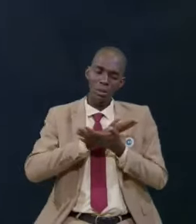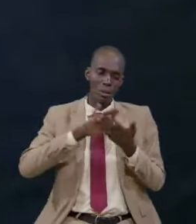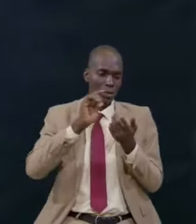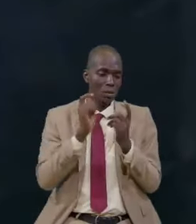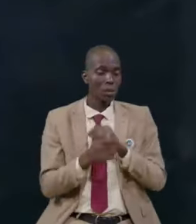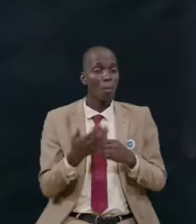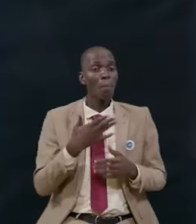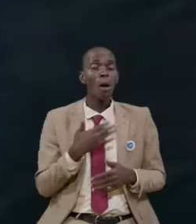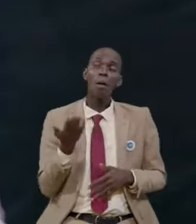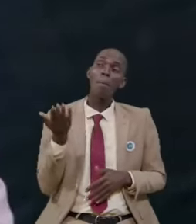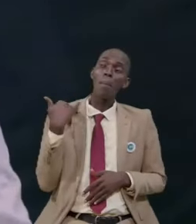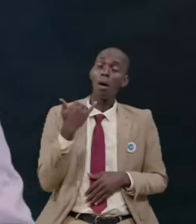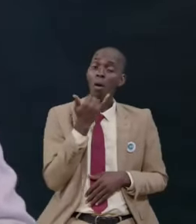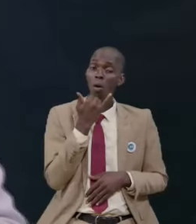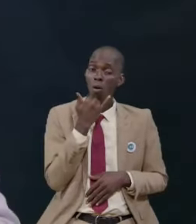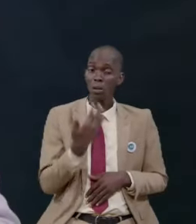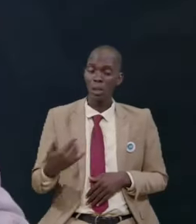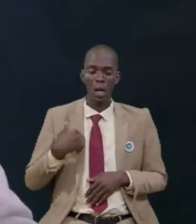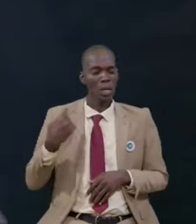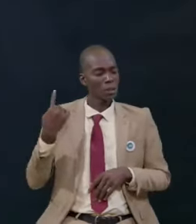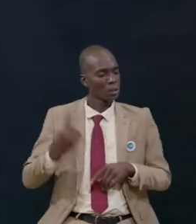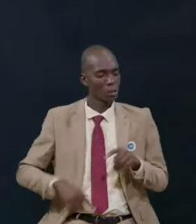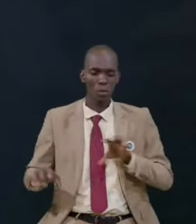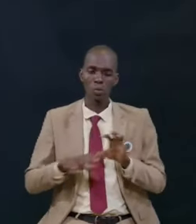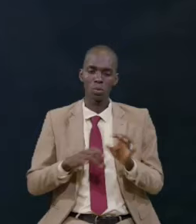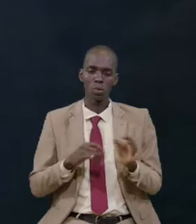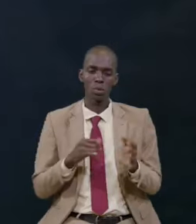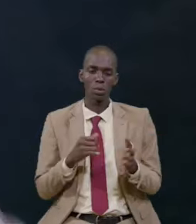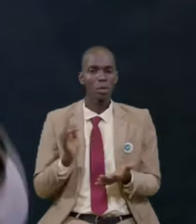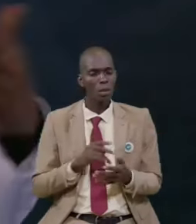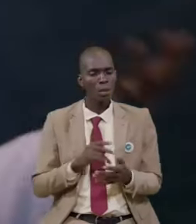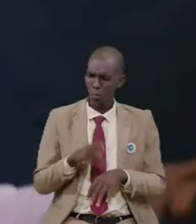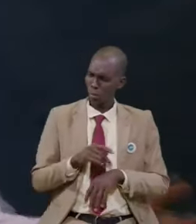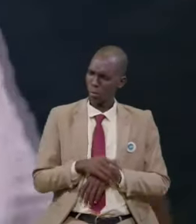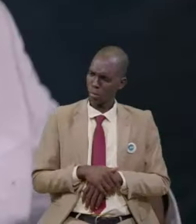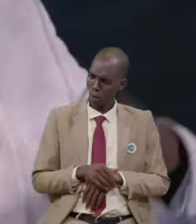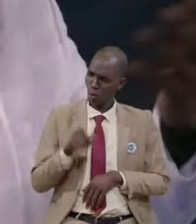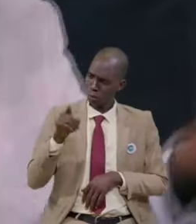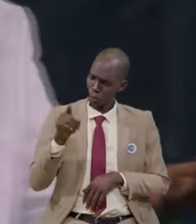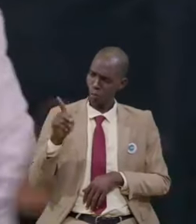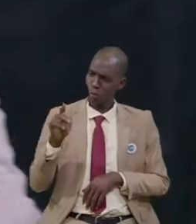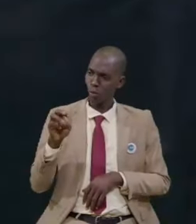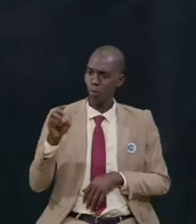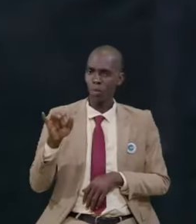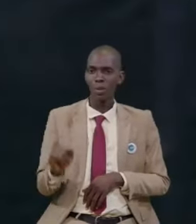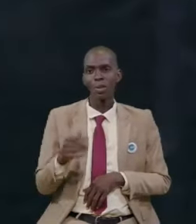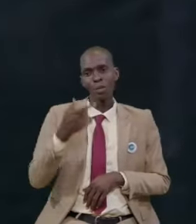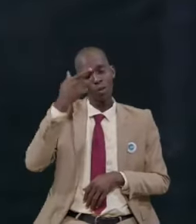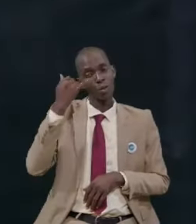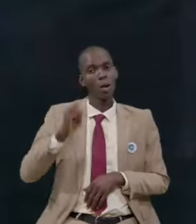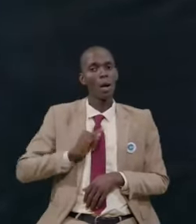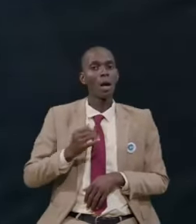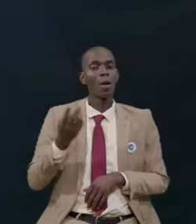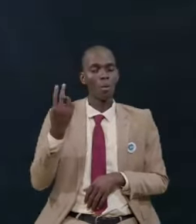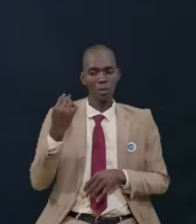do them anymore. Oh, he said, Mr. Kumuyi, because I was now, you know, a teacher in the school. He said,